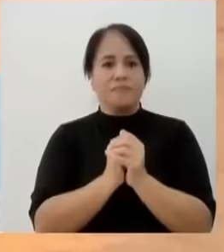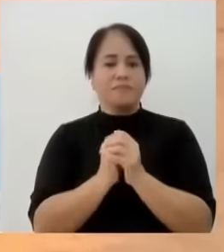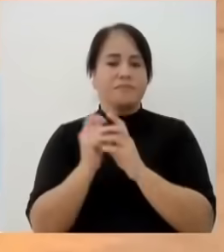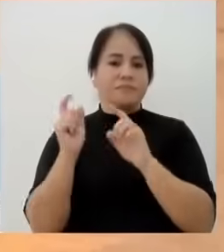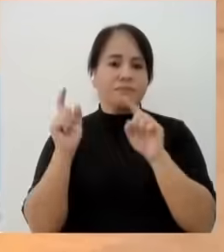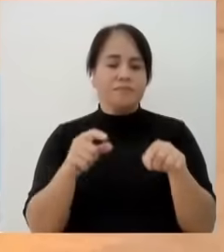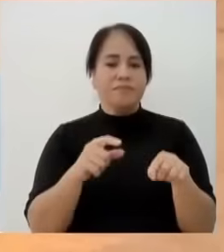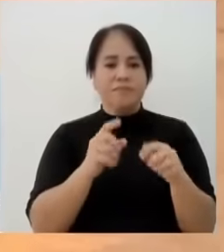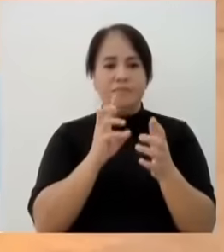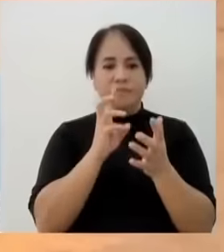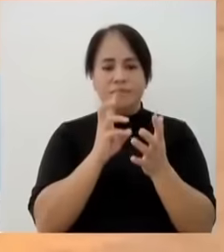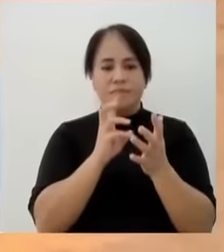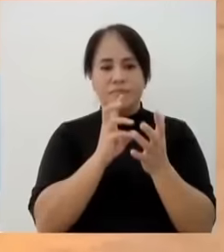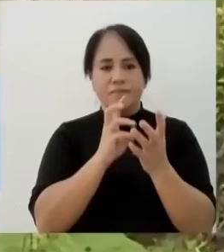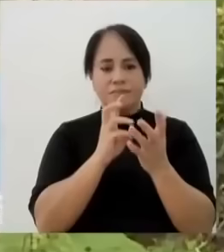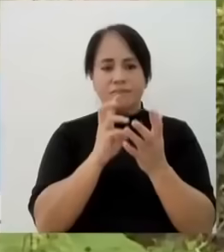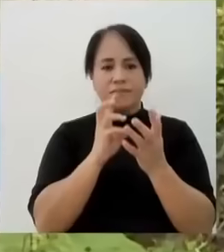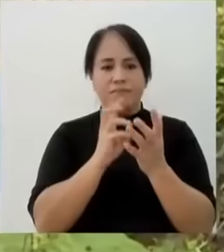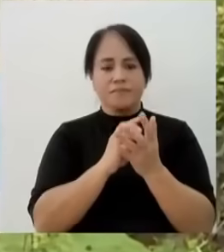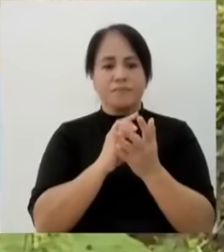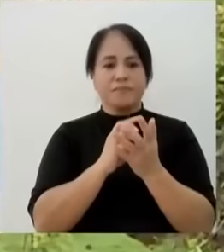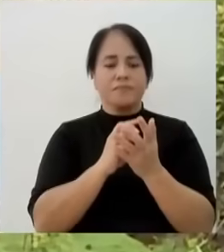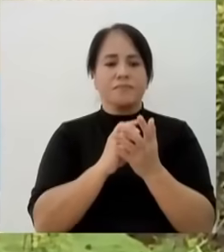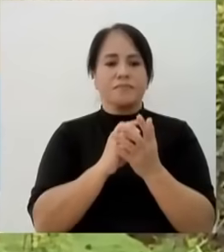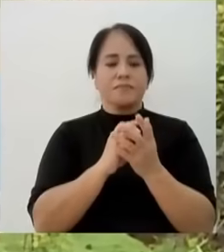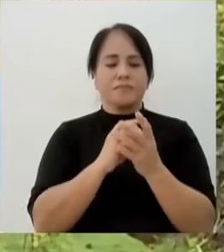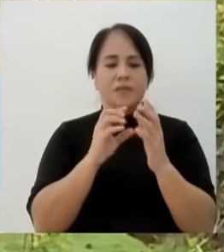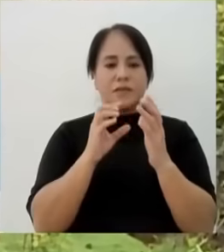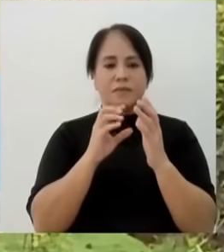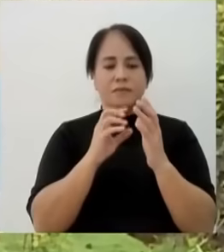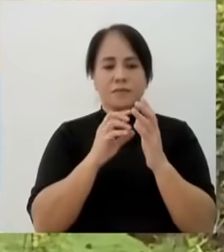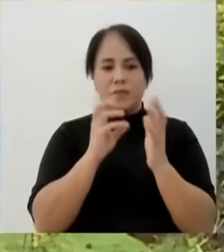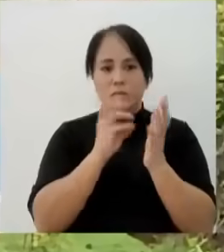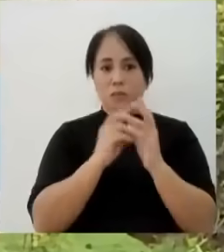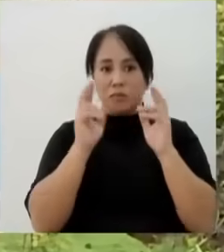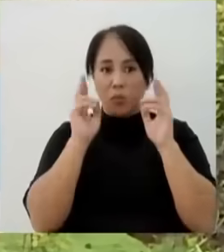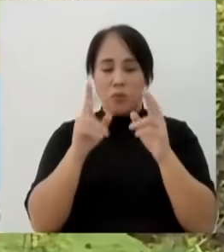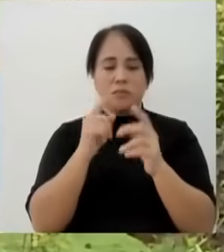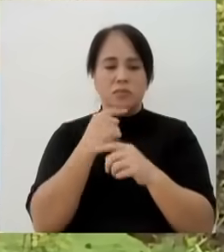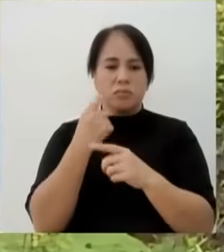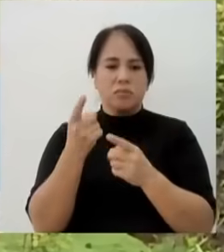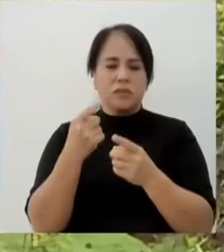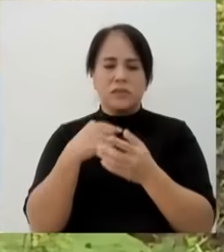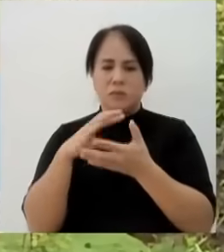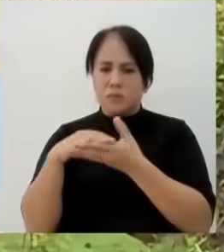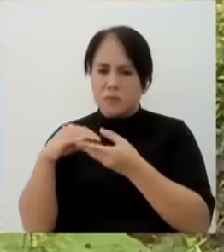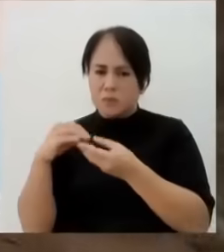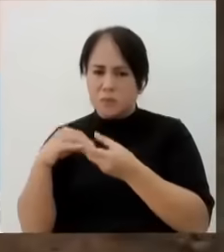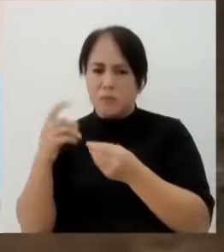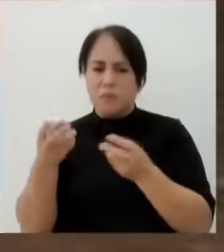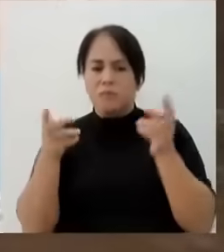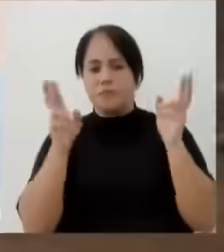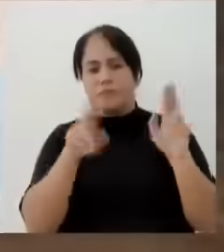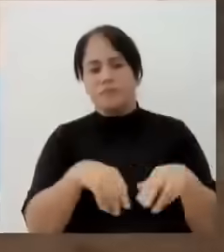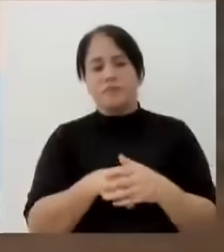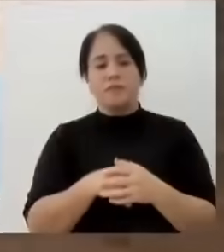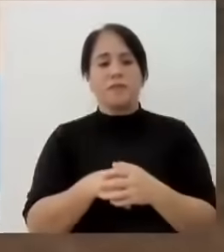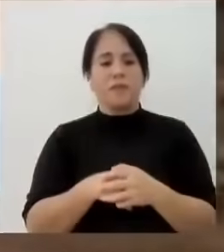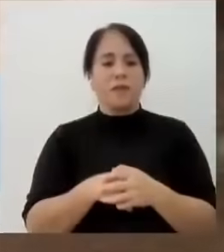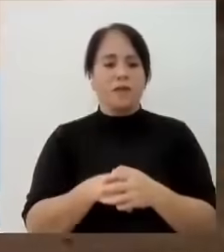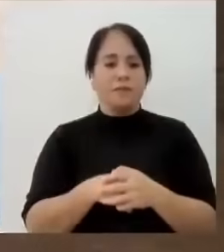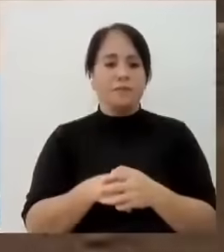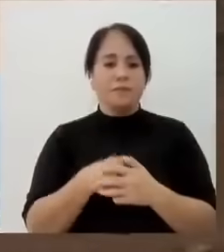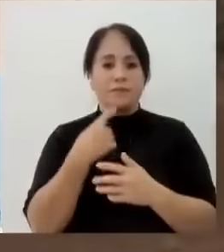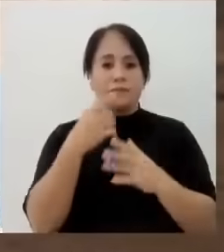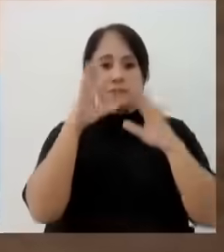proper, to the municipal hall, and gave their statements about these allegations. According to their